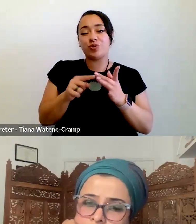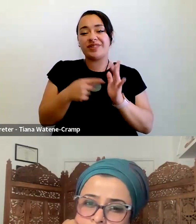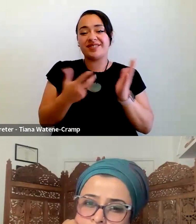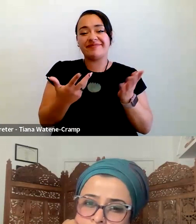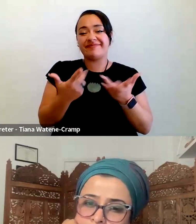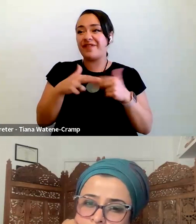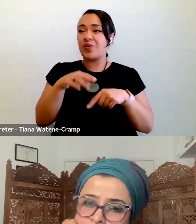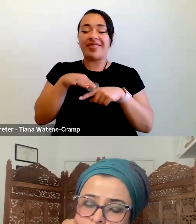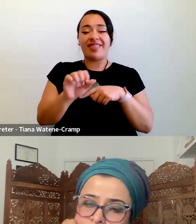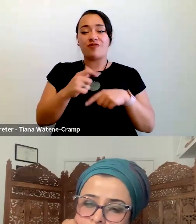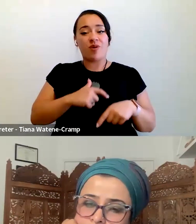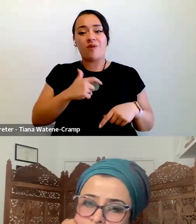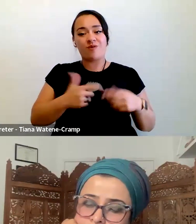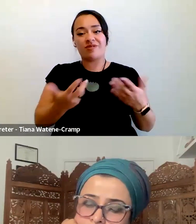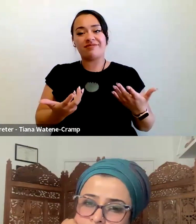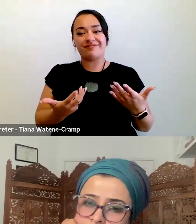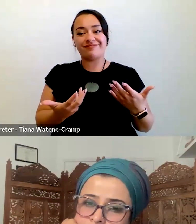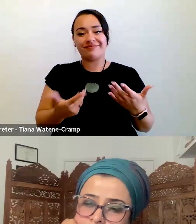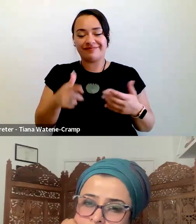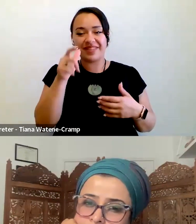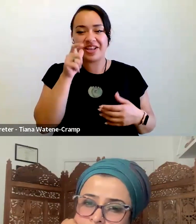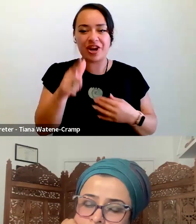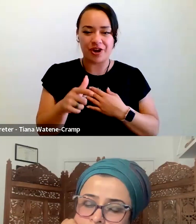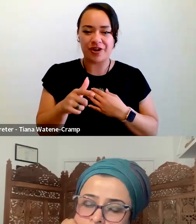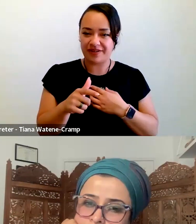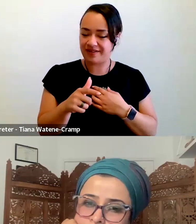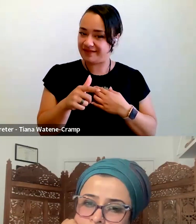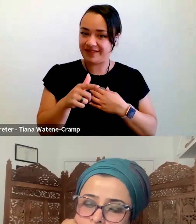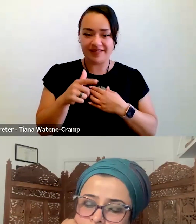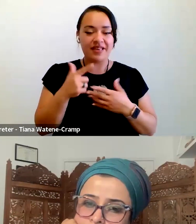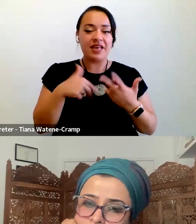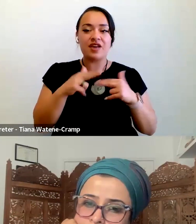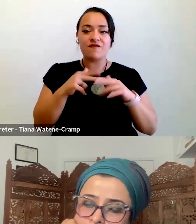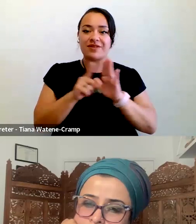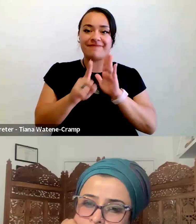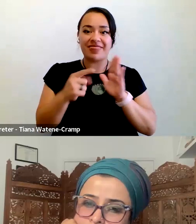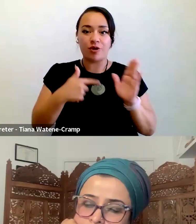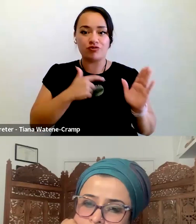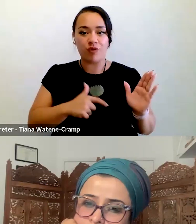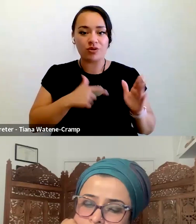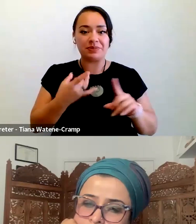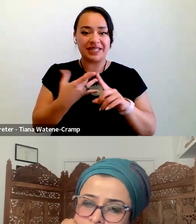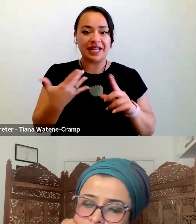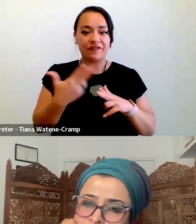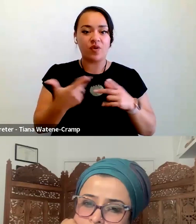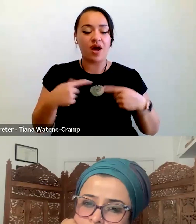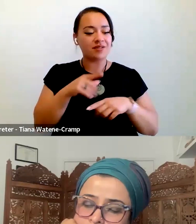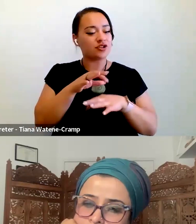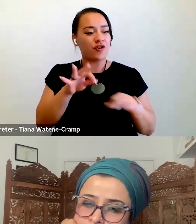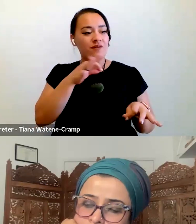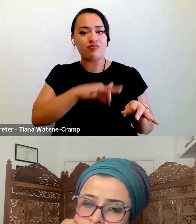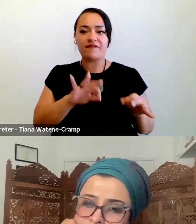roles. And that, you know, if we're in these roles, then, you know, particularly for us in the not-for-profit